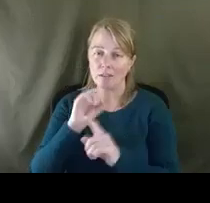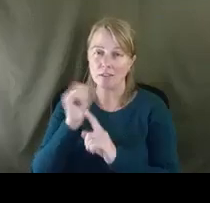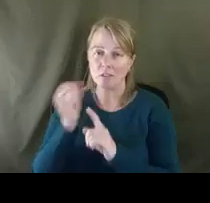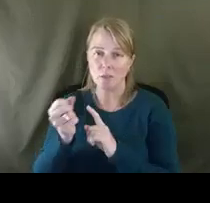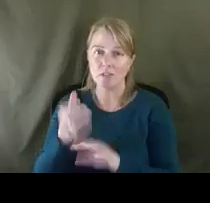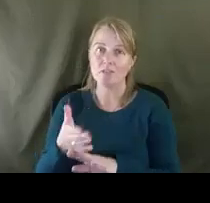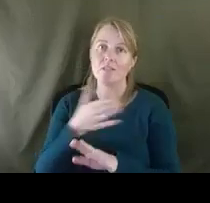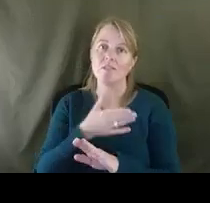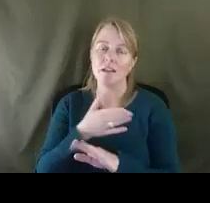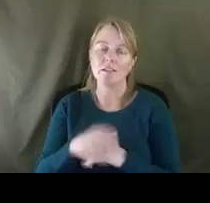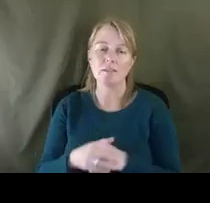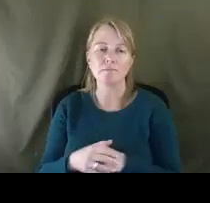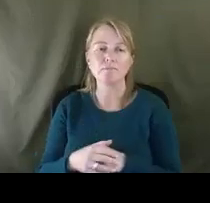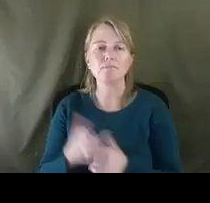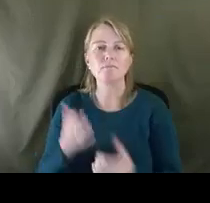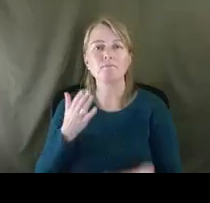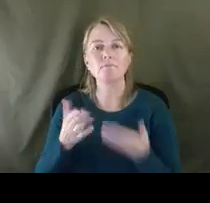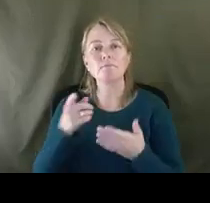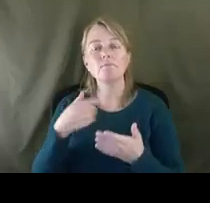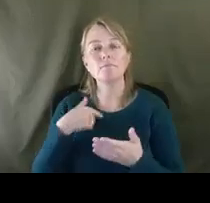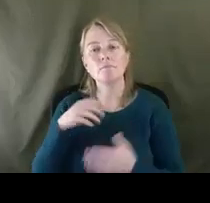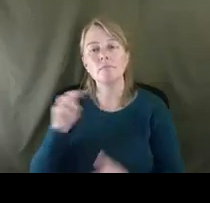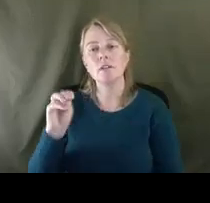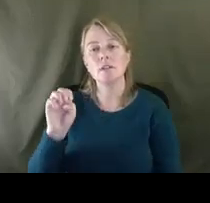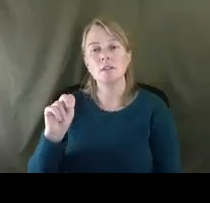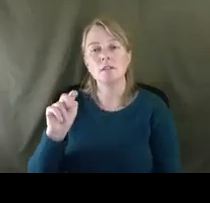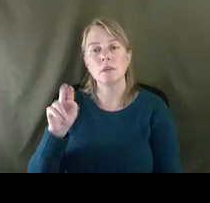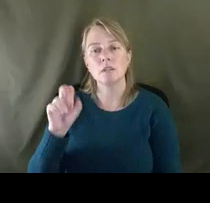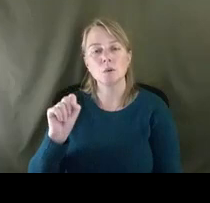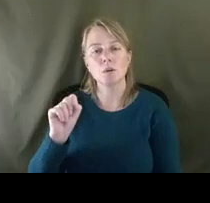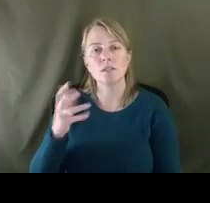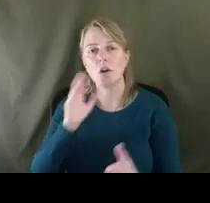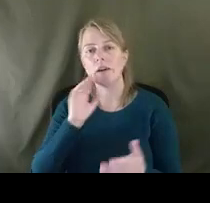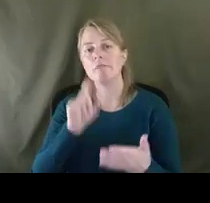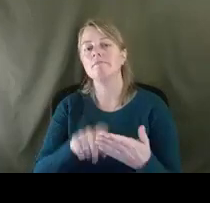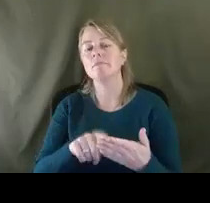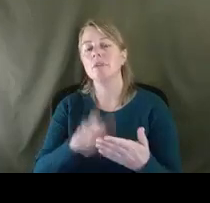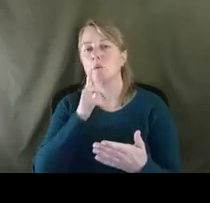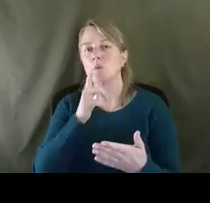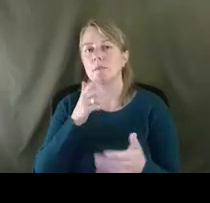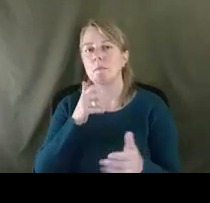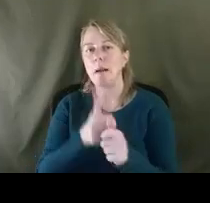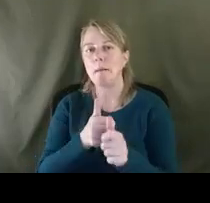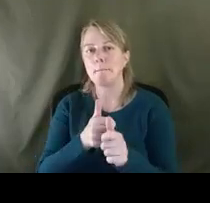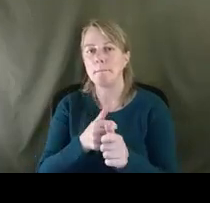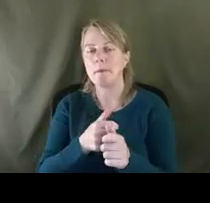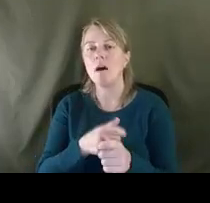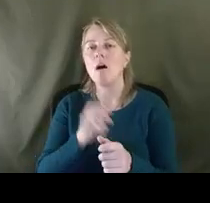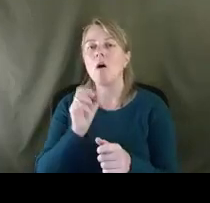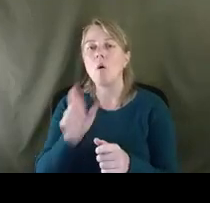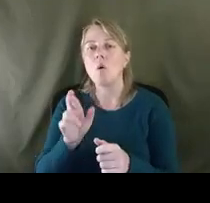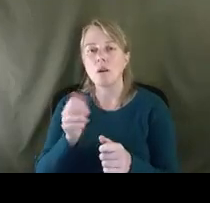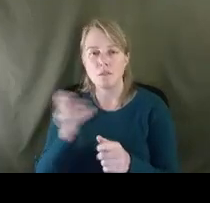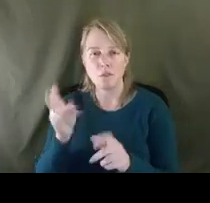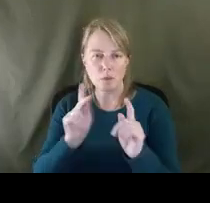advance. Perhaps you have some mentors identified as backups, or a few people you know you can reach out to in a